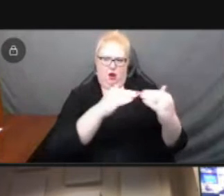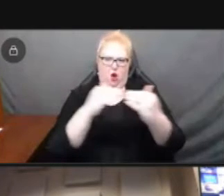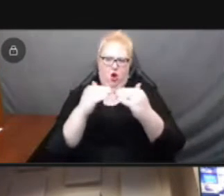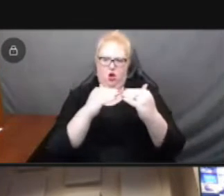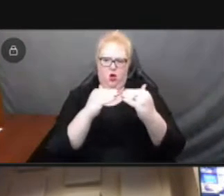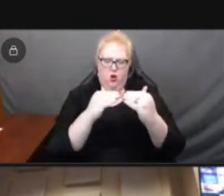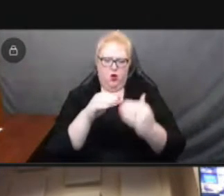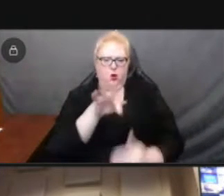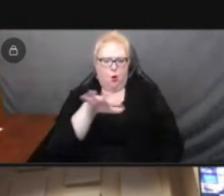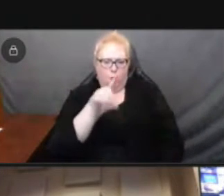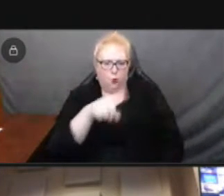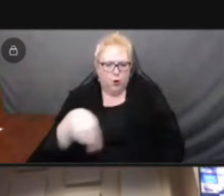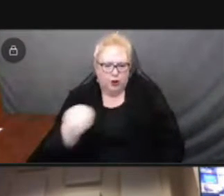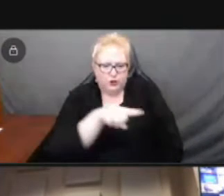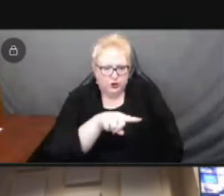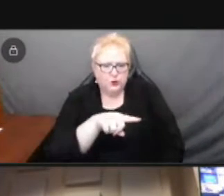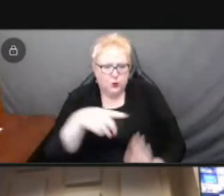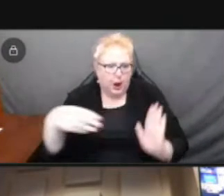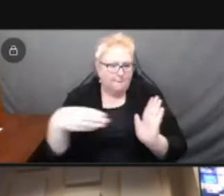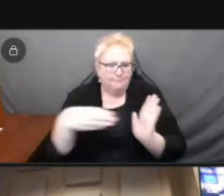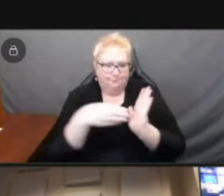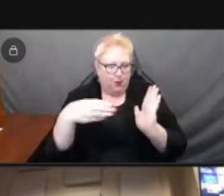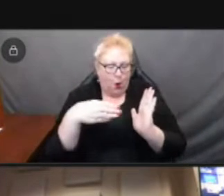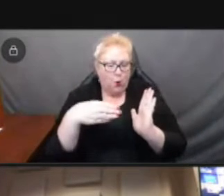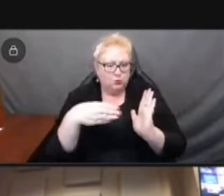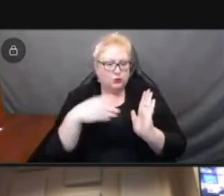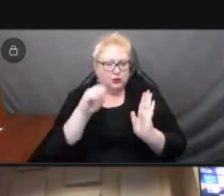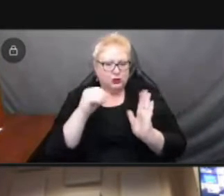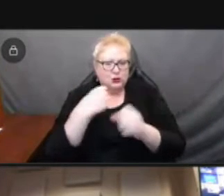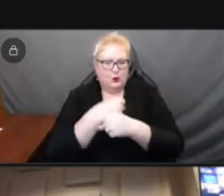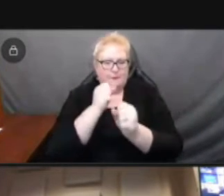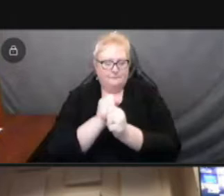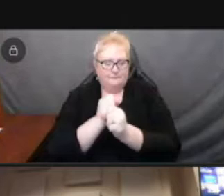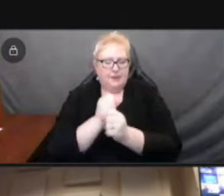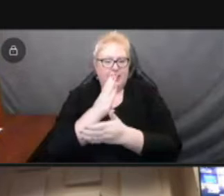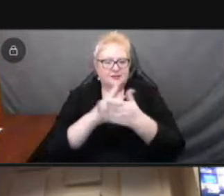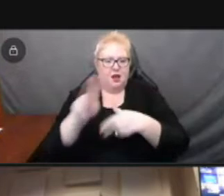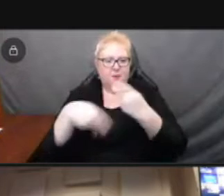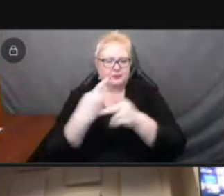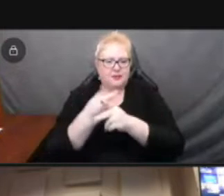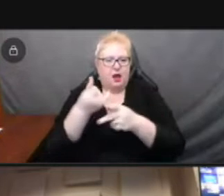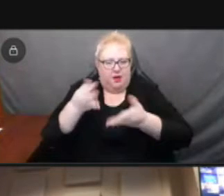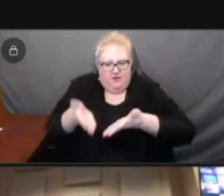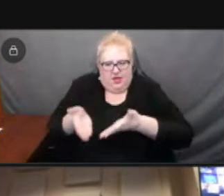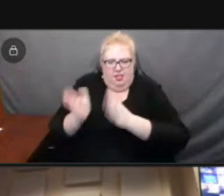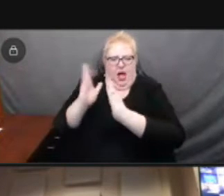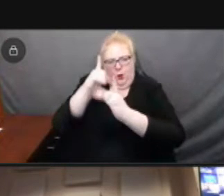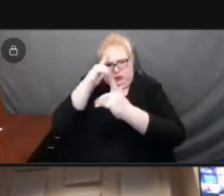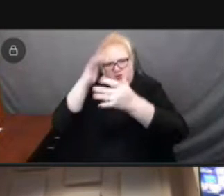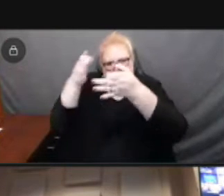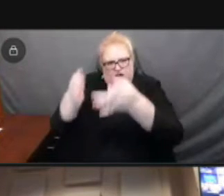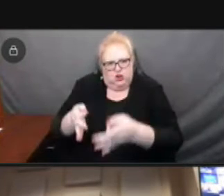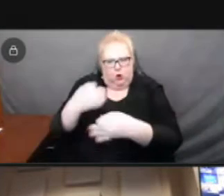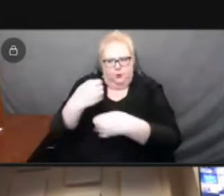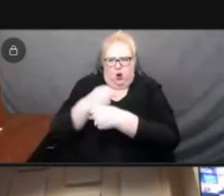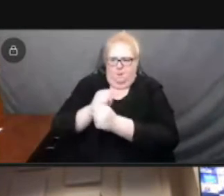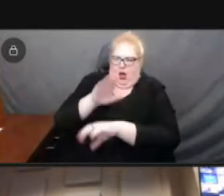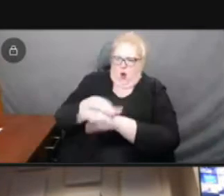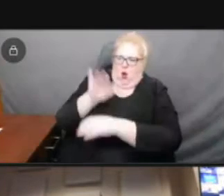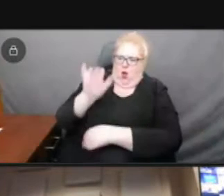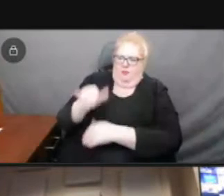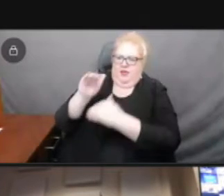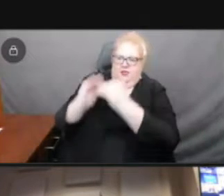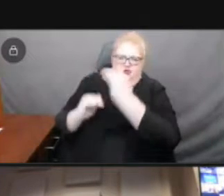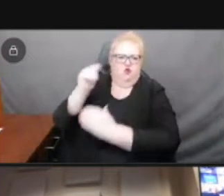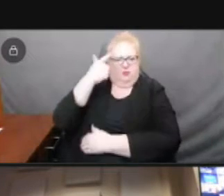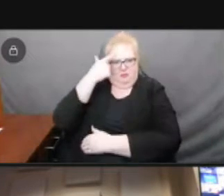Would you all be opposed to us making some type of, allowing a determination to be made on this structure since it is over 50 years old?